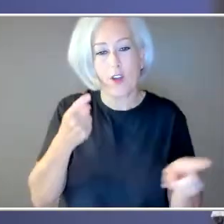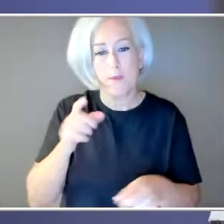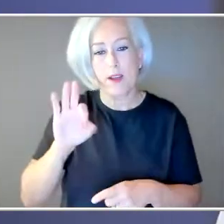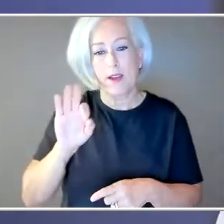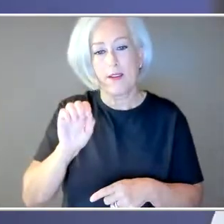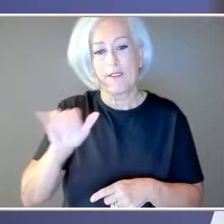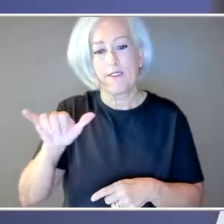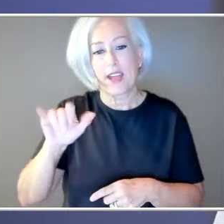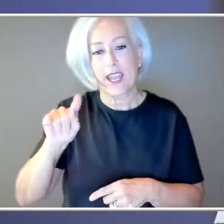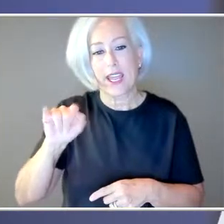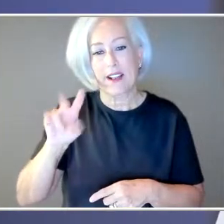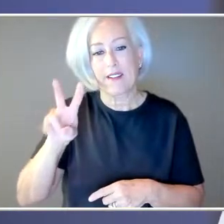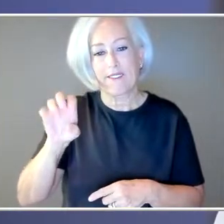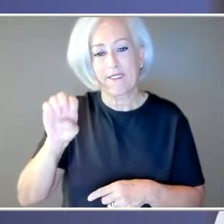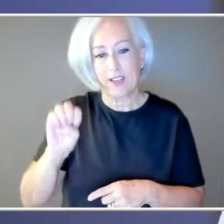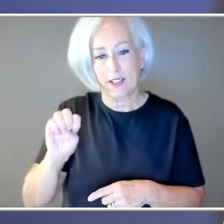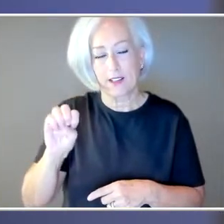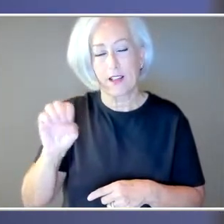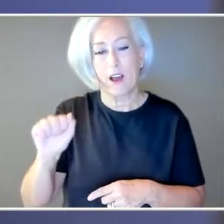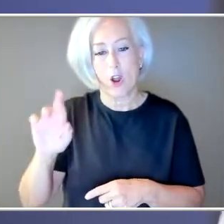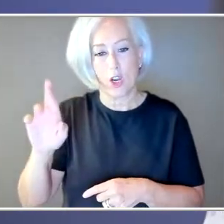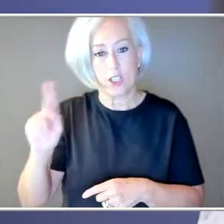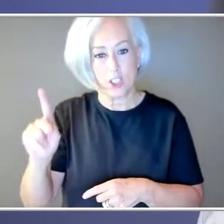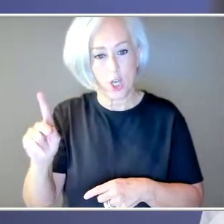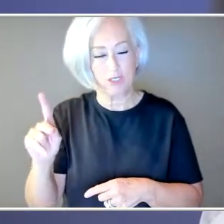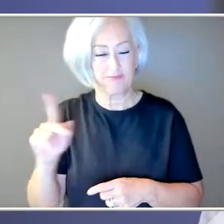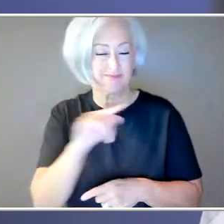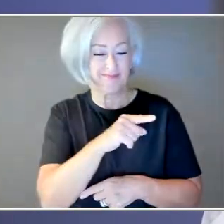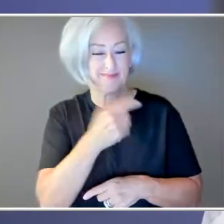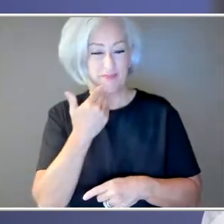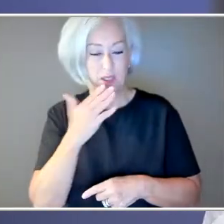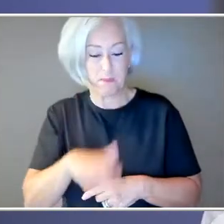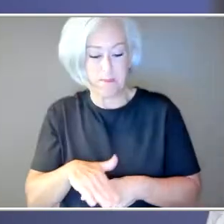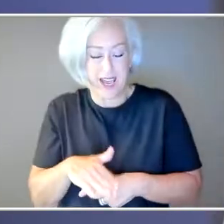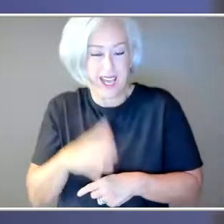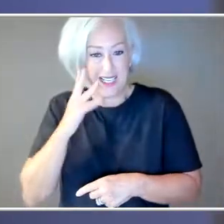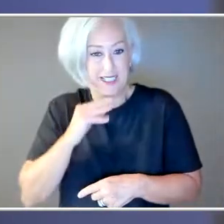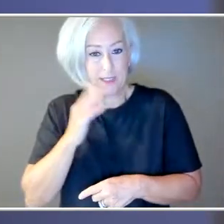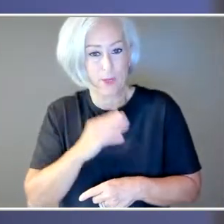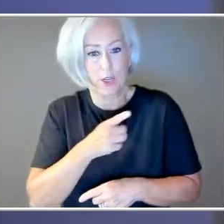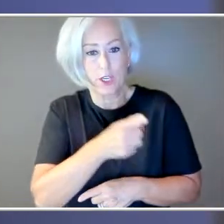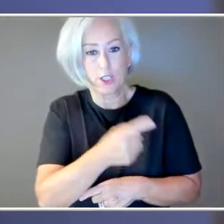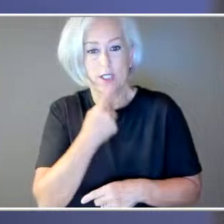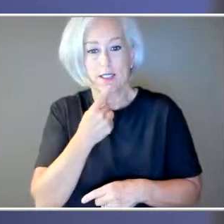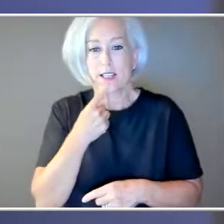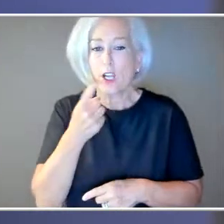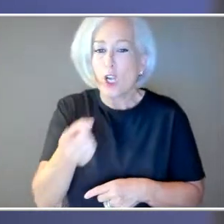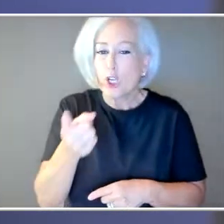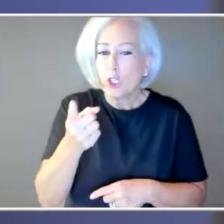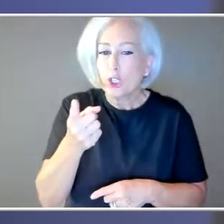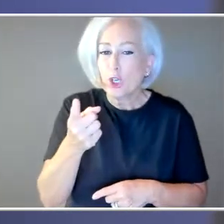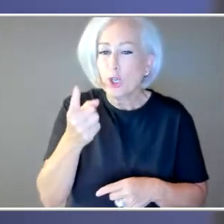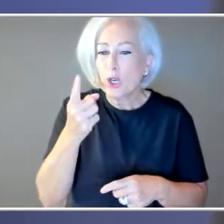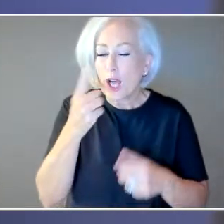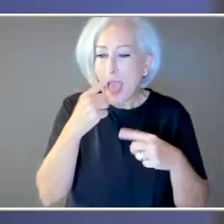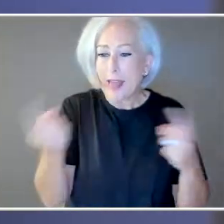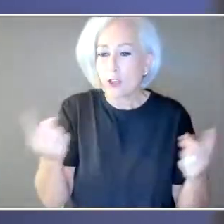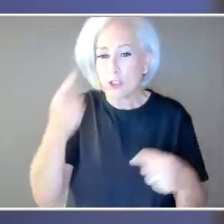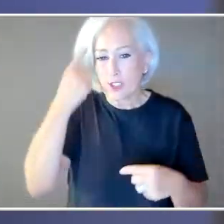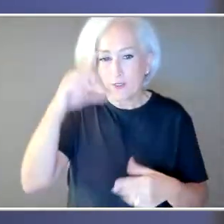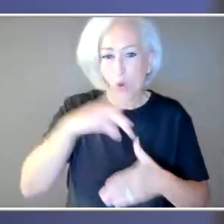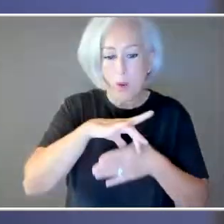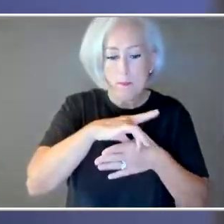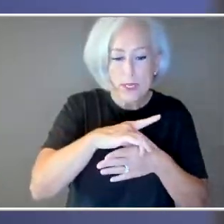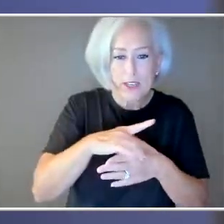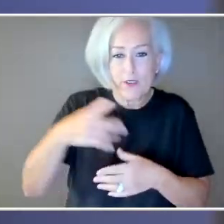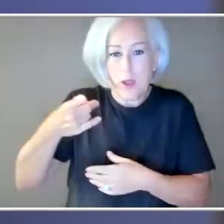I had a bad experience because she said, "You're allergic to beef and pork." So I got some lamb chops and